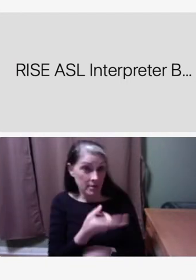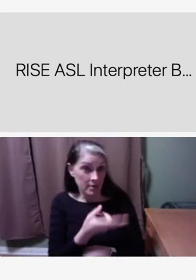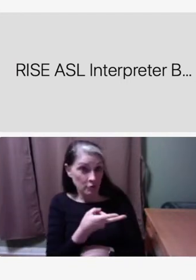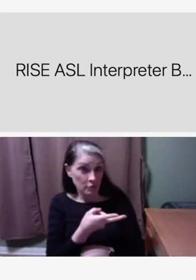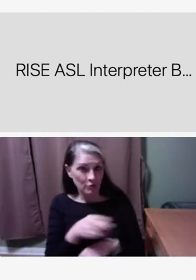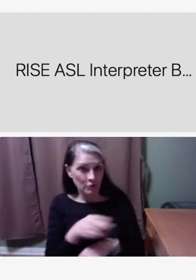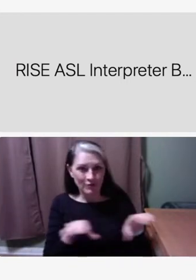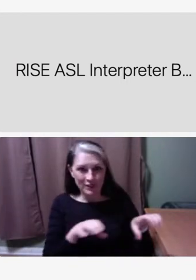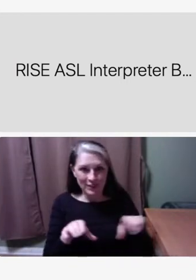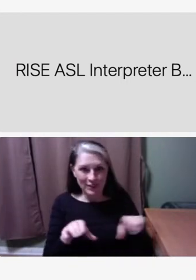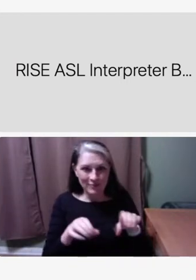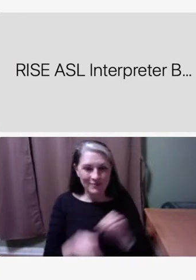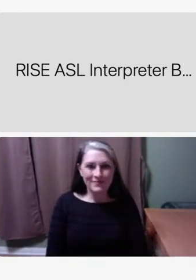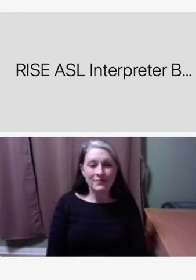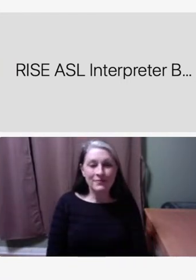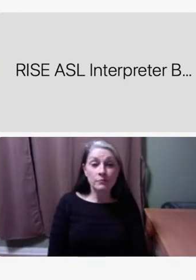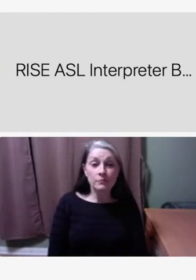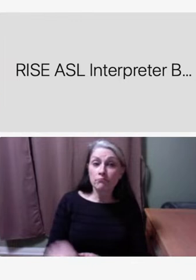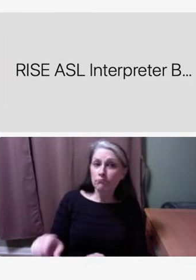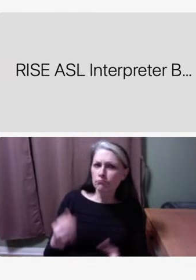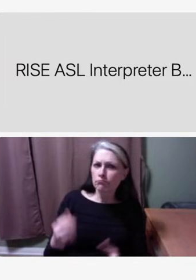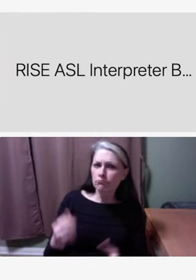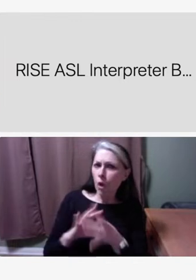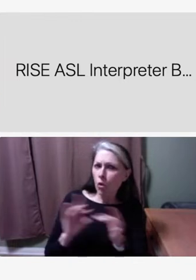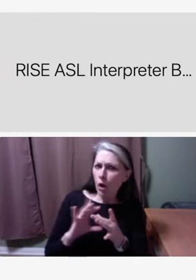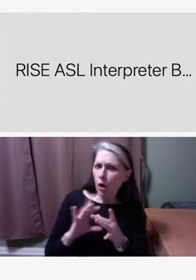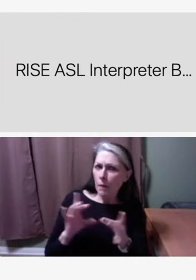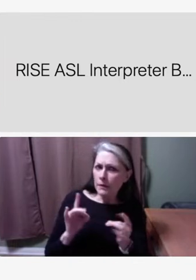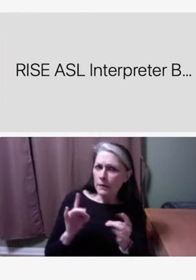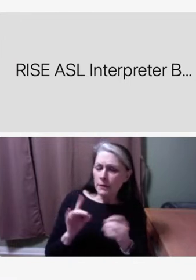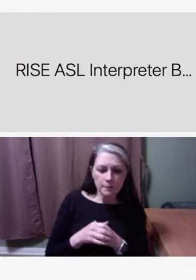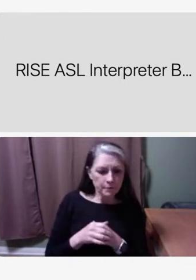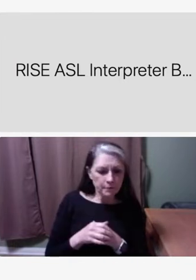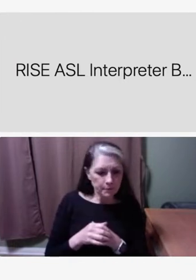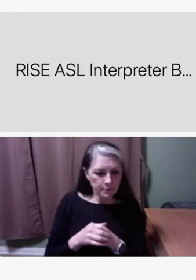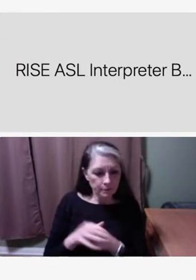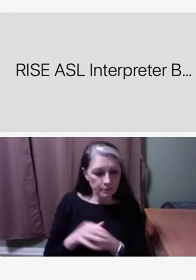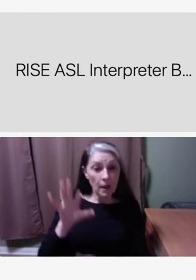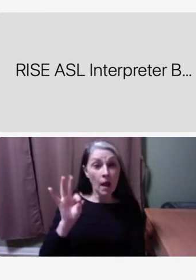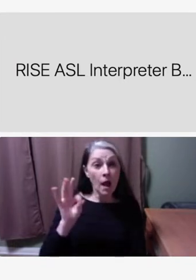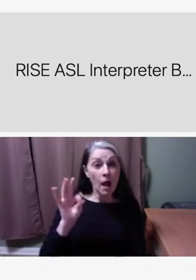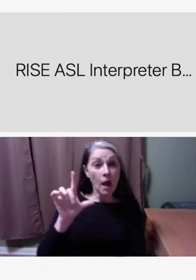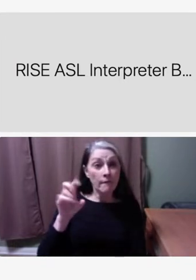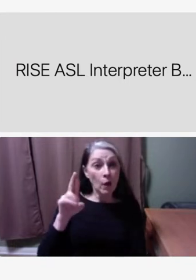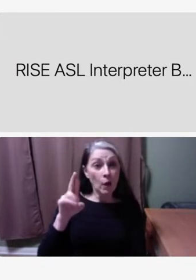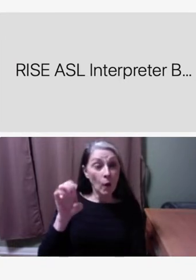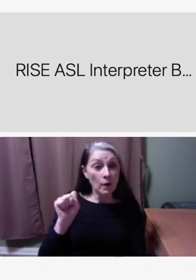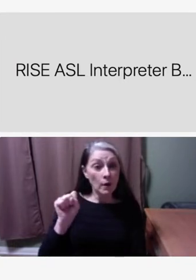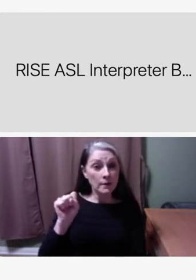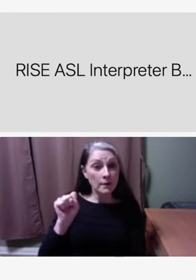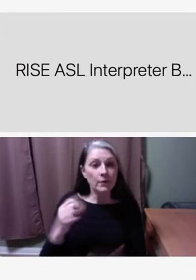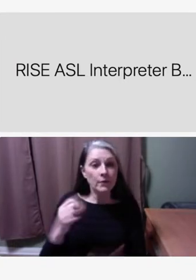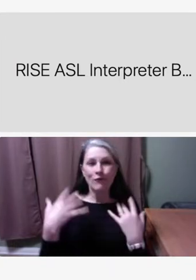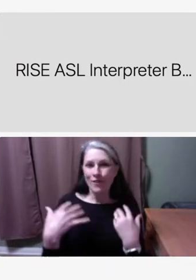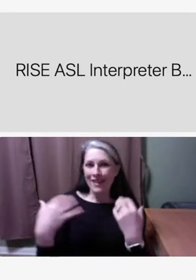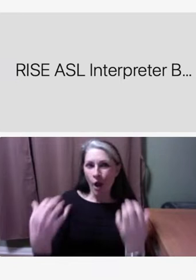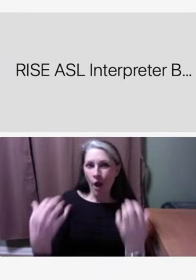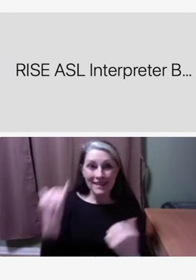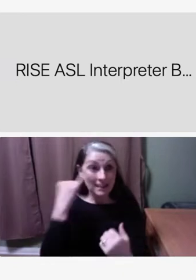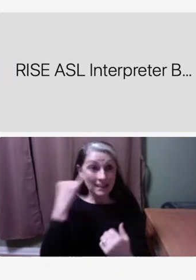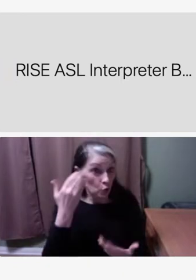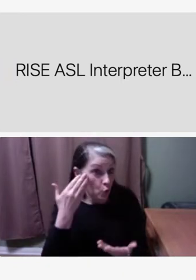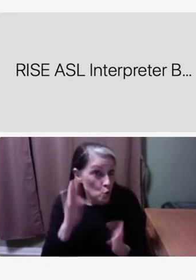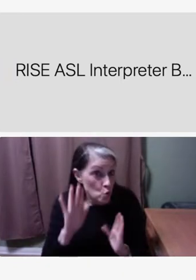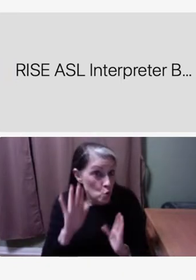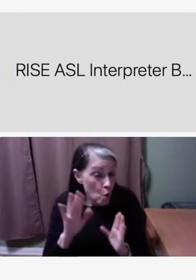Any other comment, Mrs. Flores? Okay, I think for the audience, if you don't know, it's no